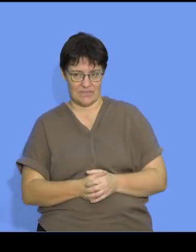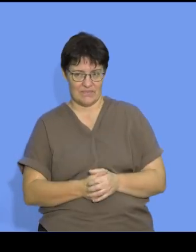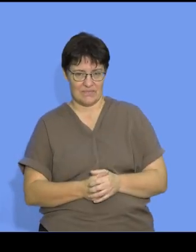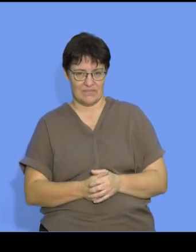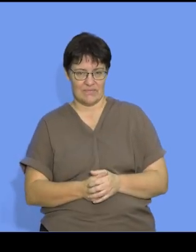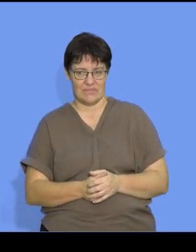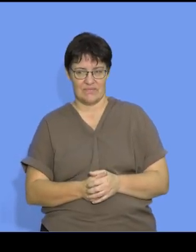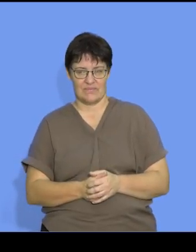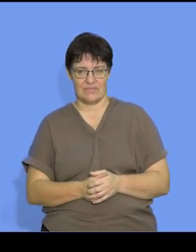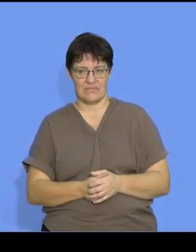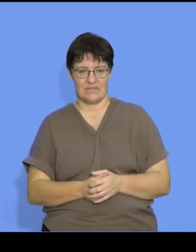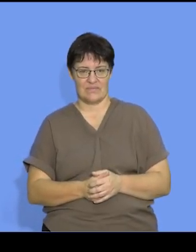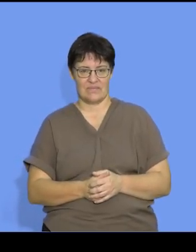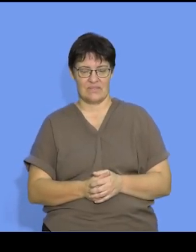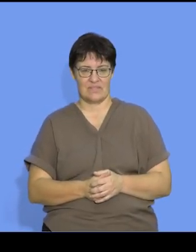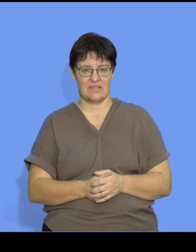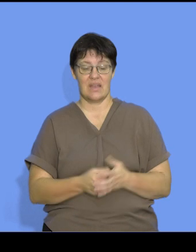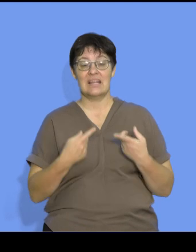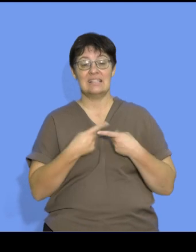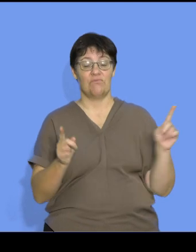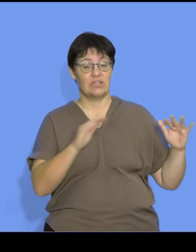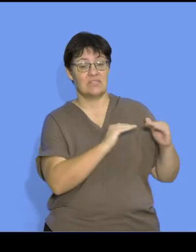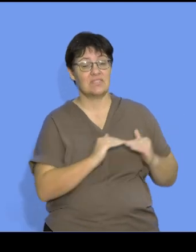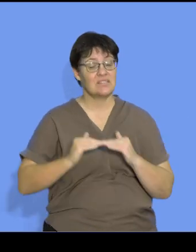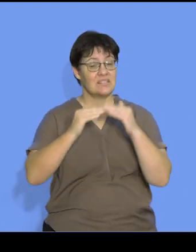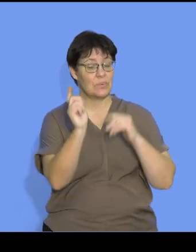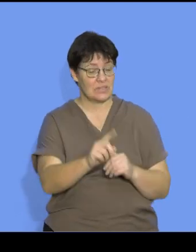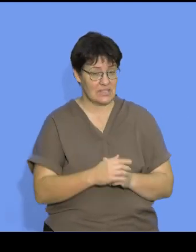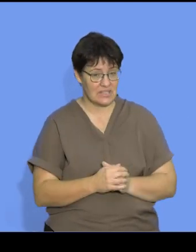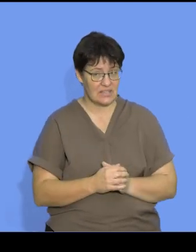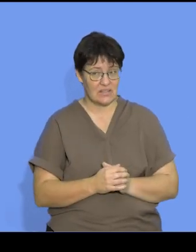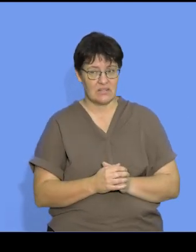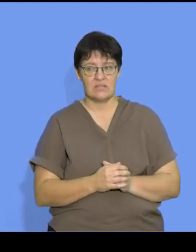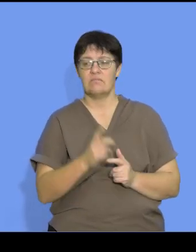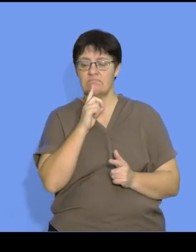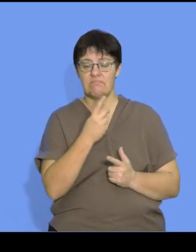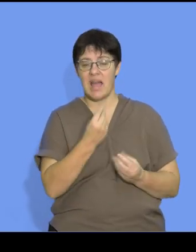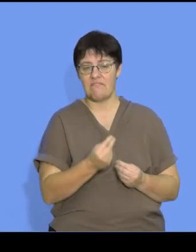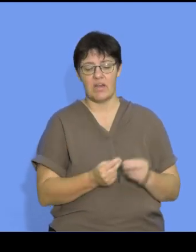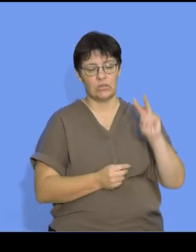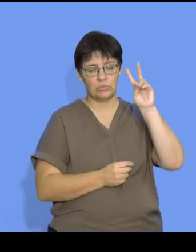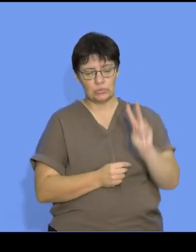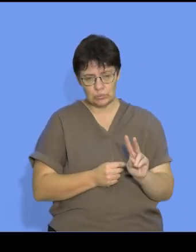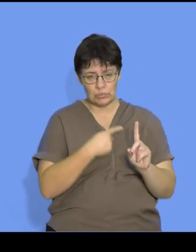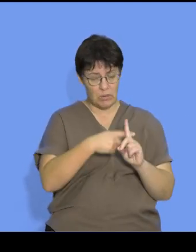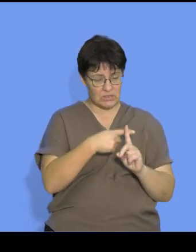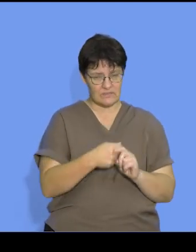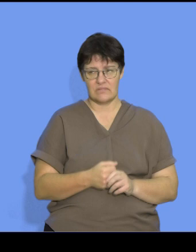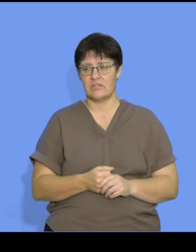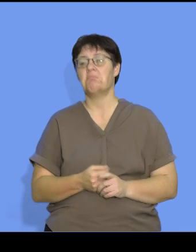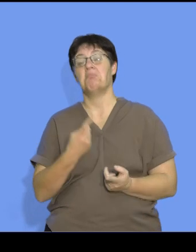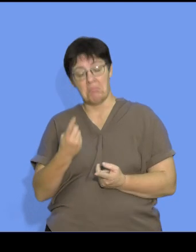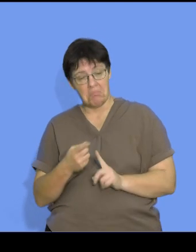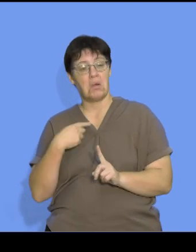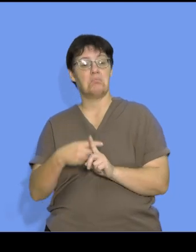If I'm looking for the common difference, we can see I've got a common difference of positive 2, a